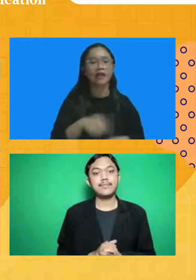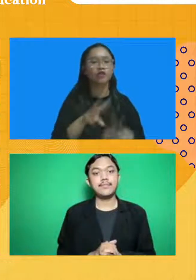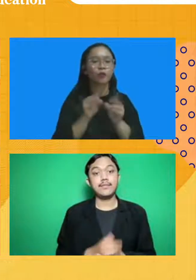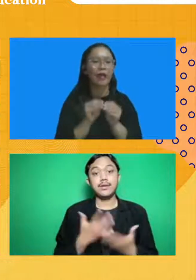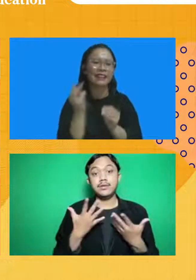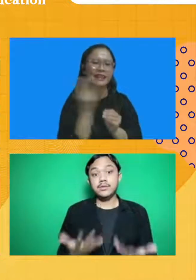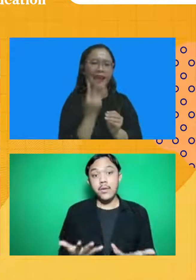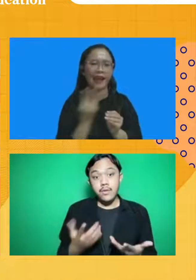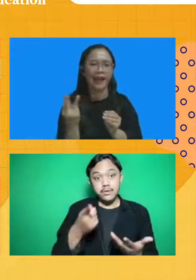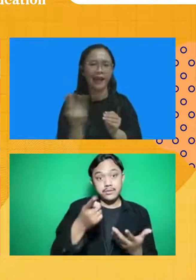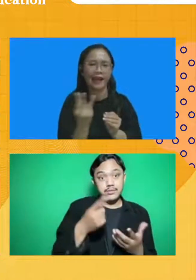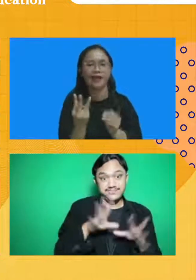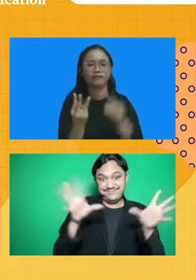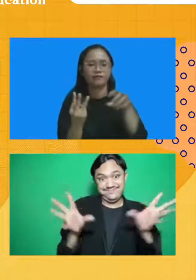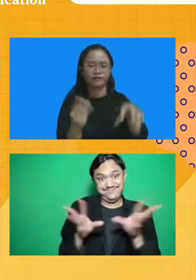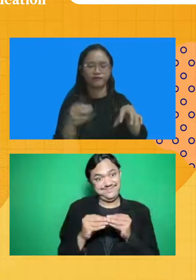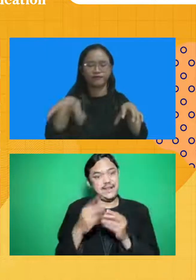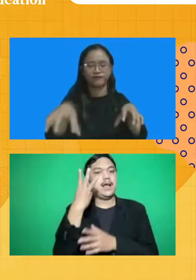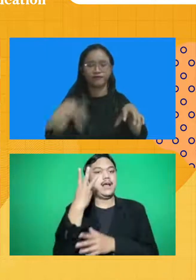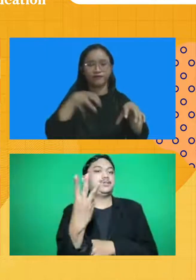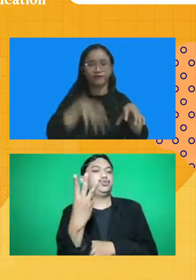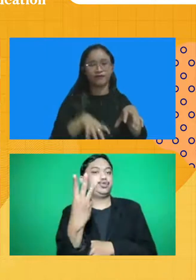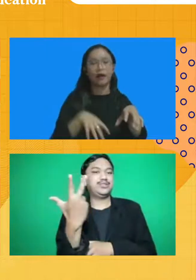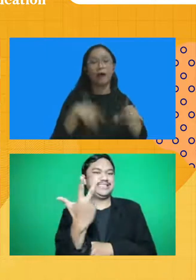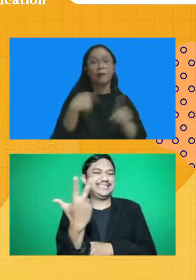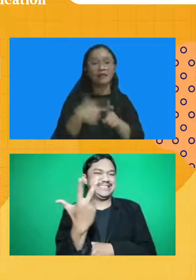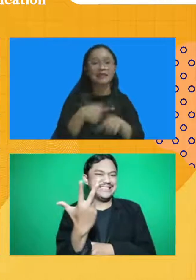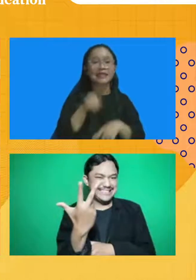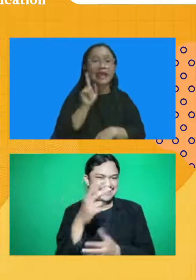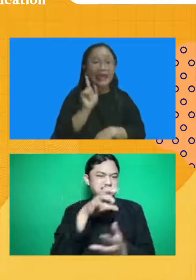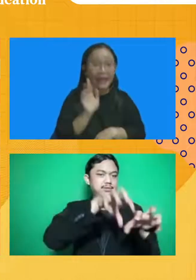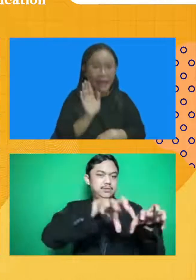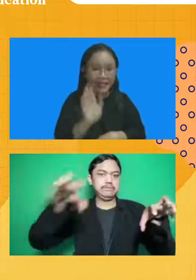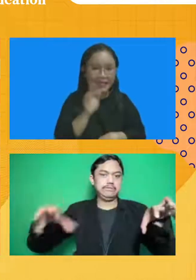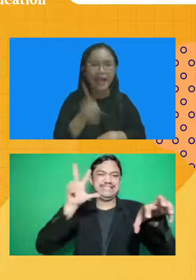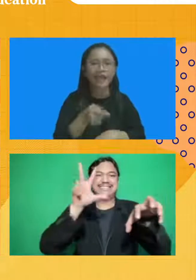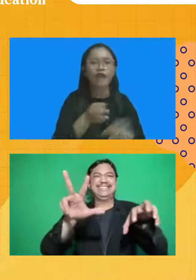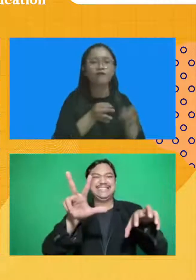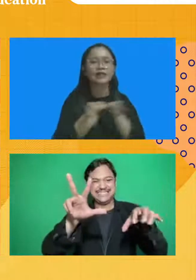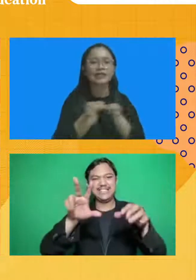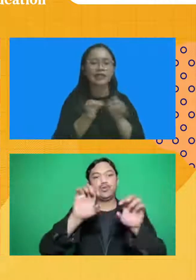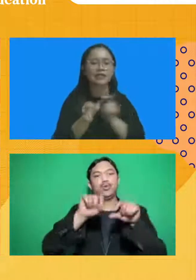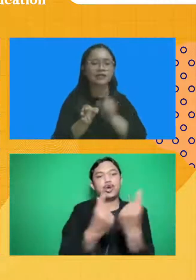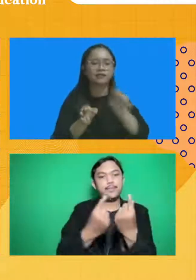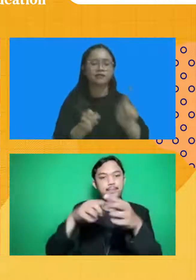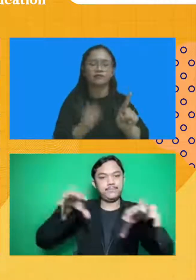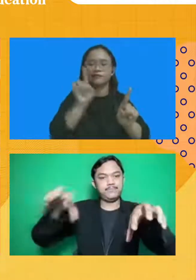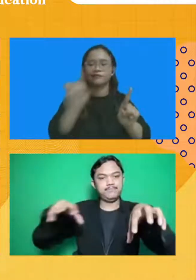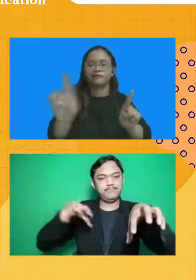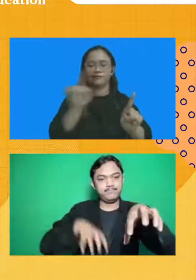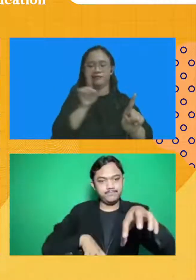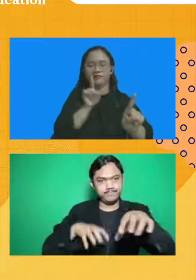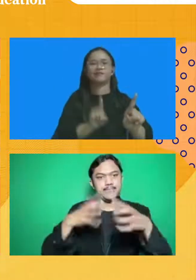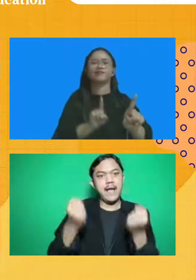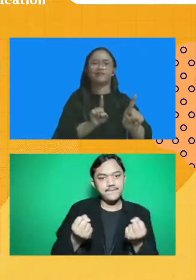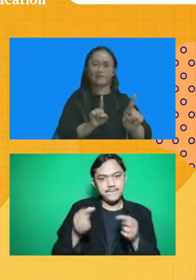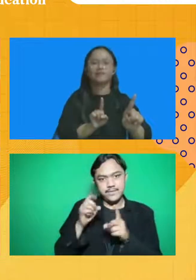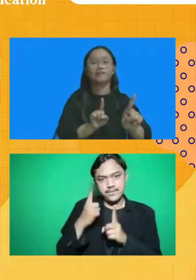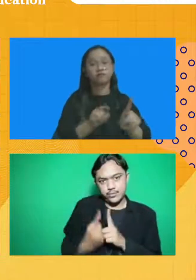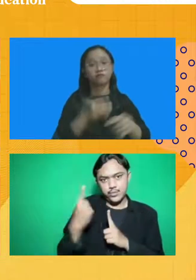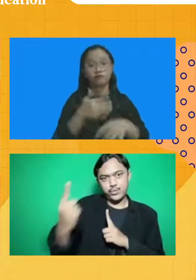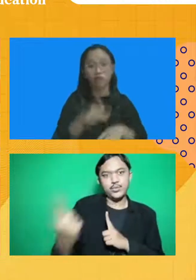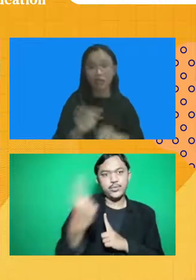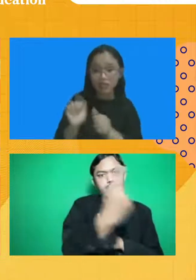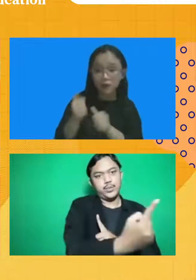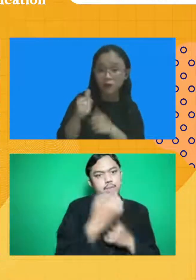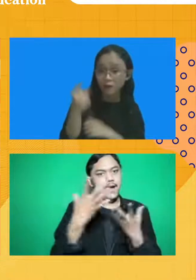will meet your facilitator. You have already 3 facilitators. I think they are already ready to have you